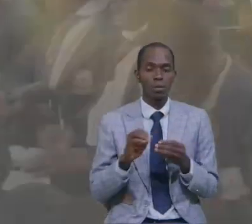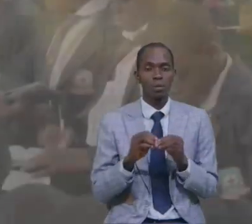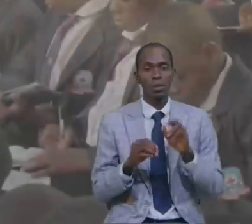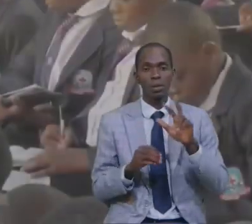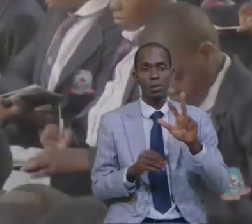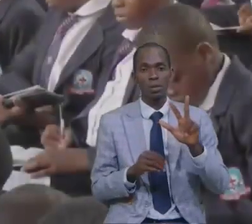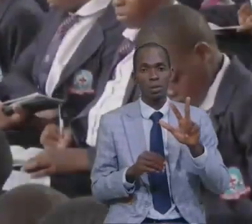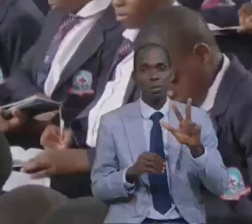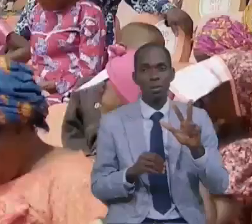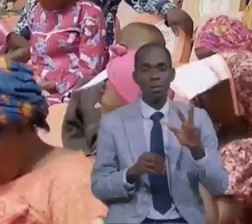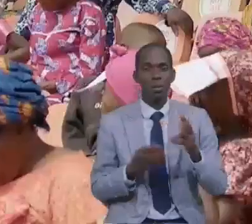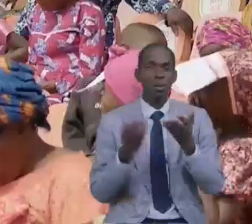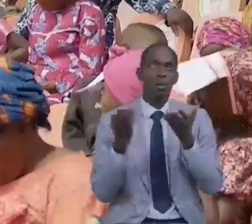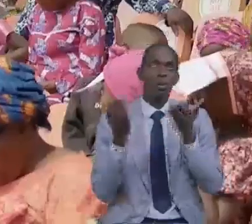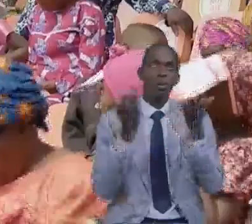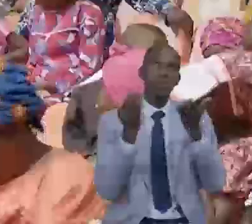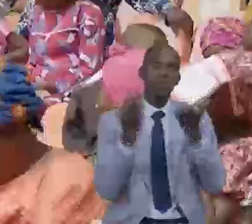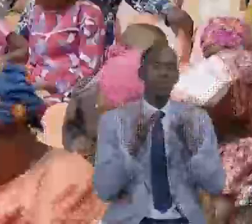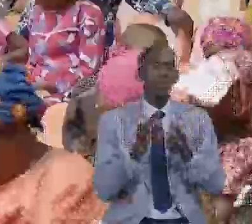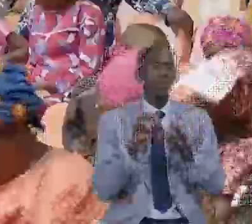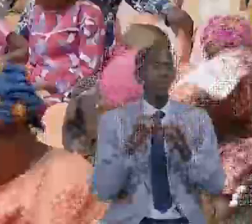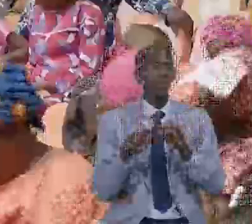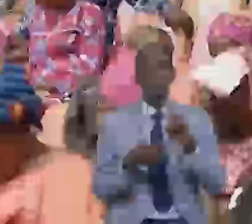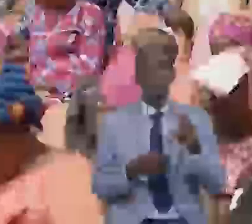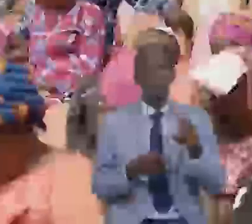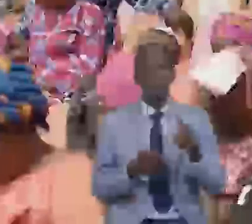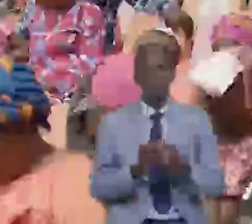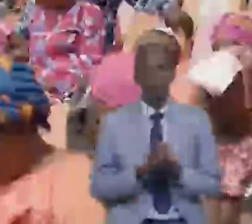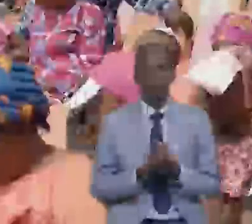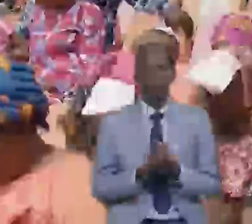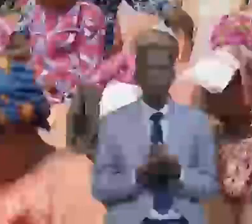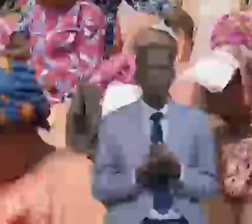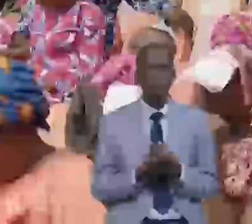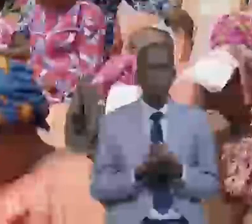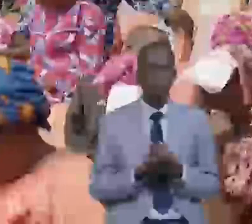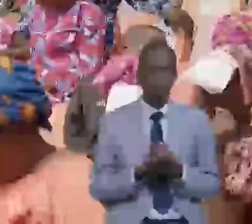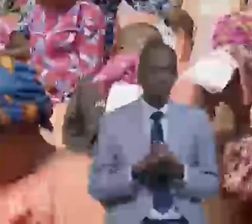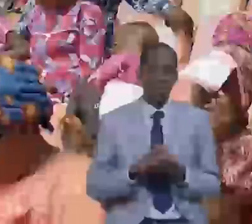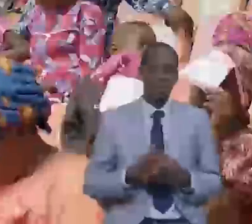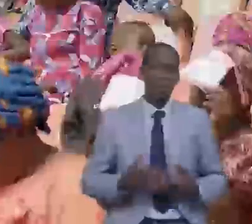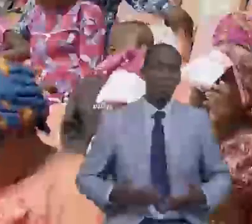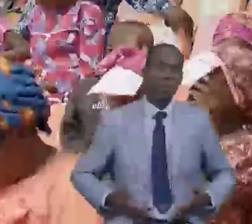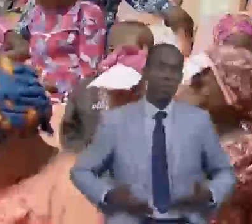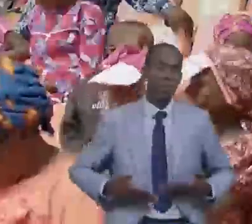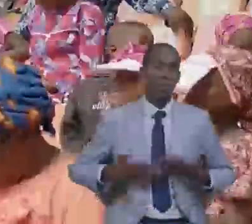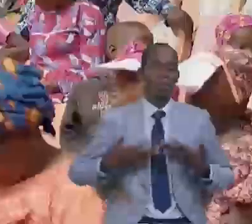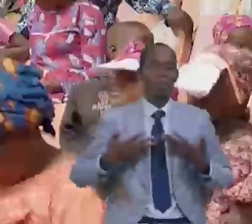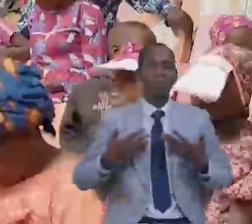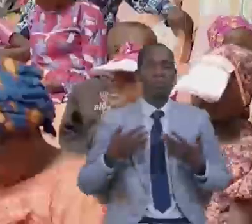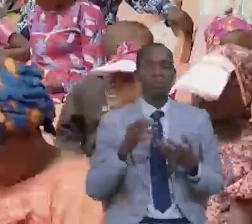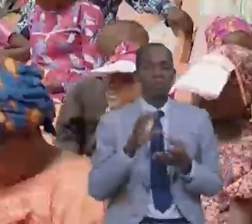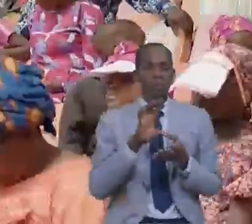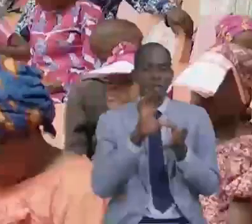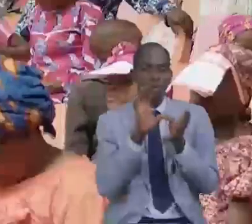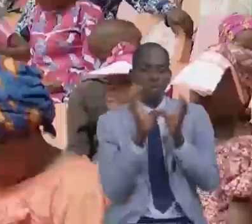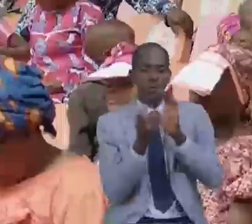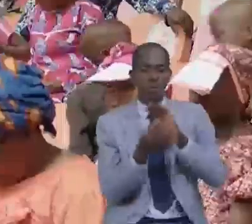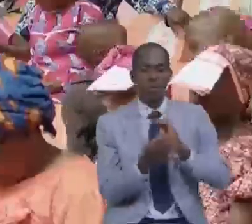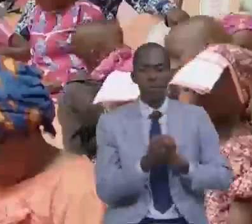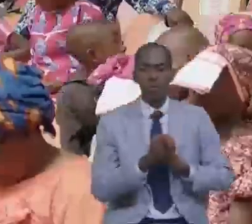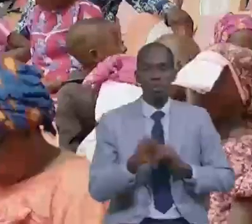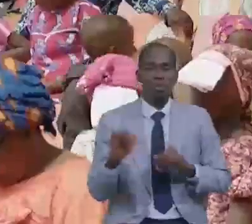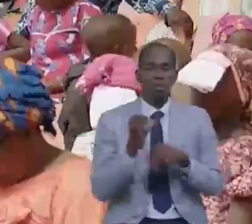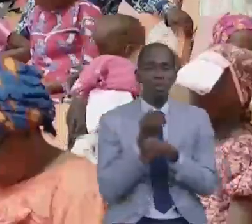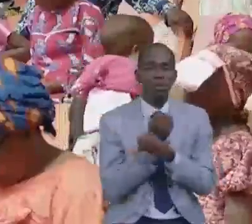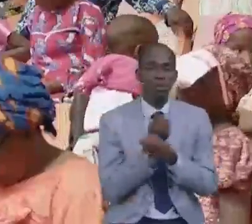converting salvation by personal faith. Life converting